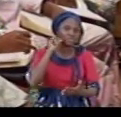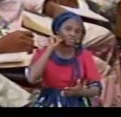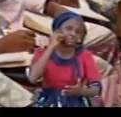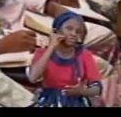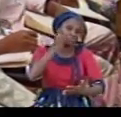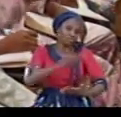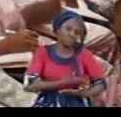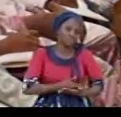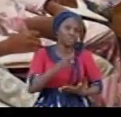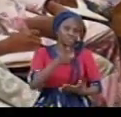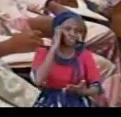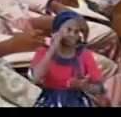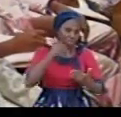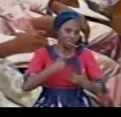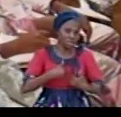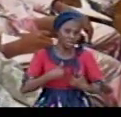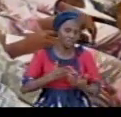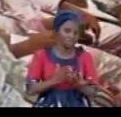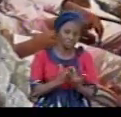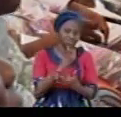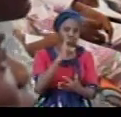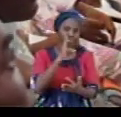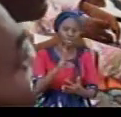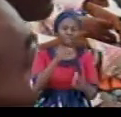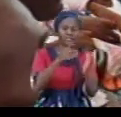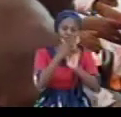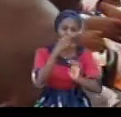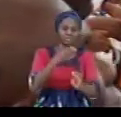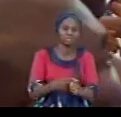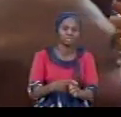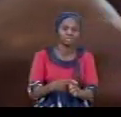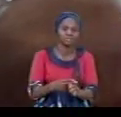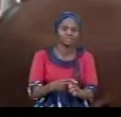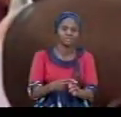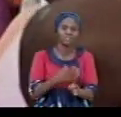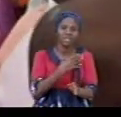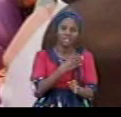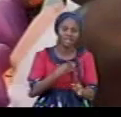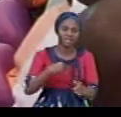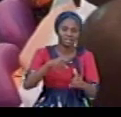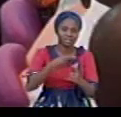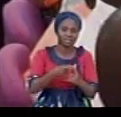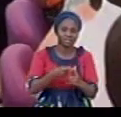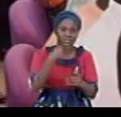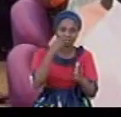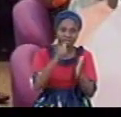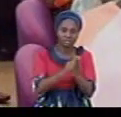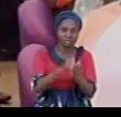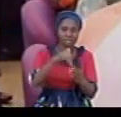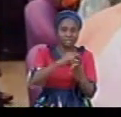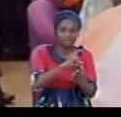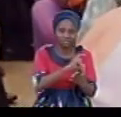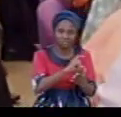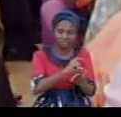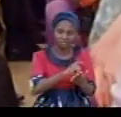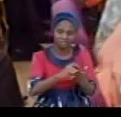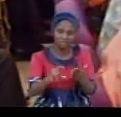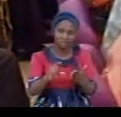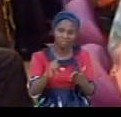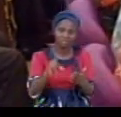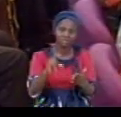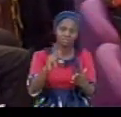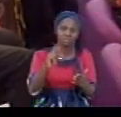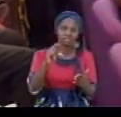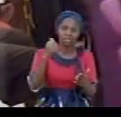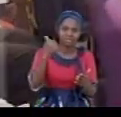her. And then it says in verse 14, and he called the name